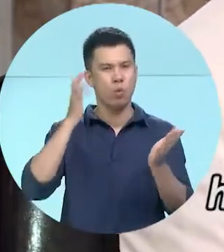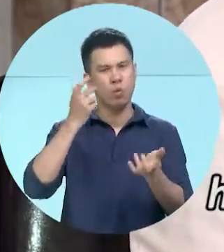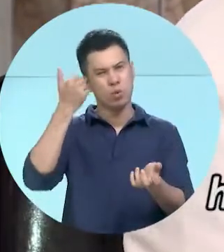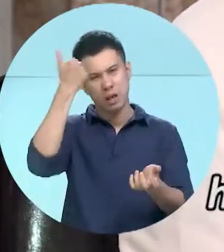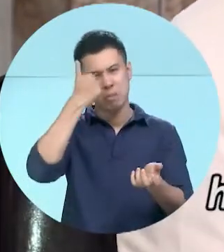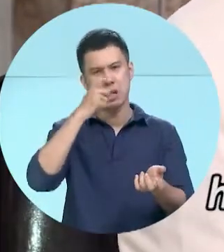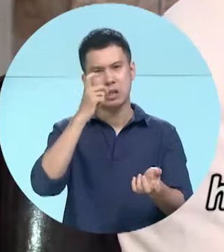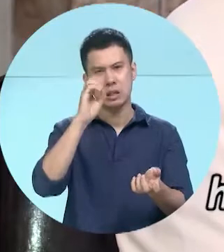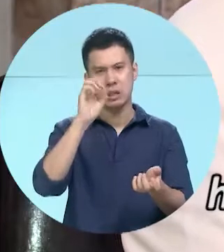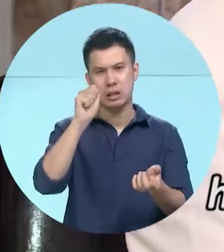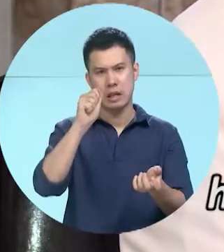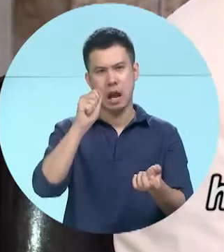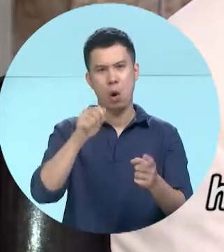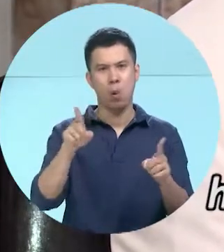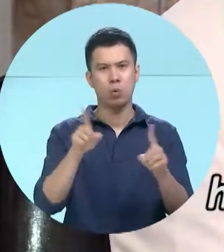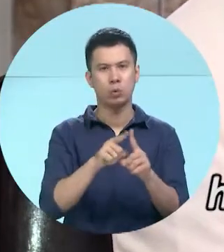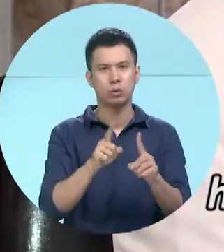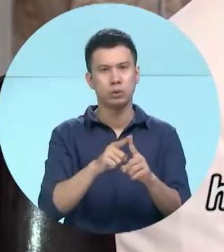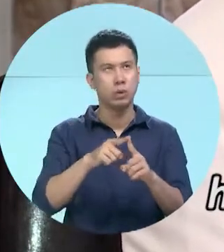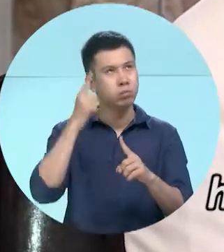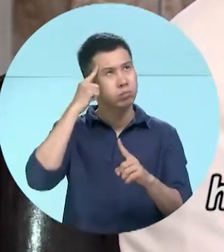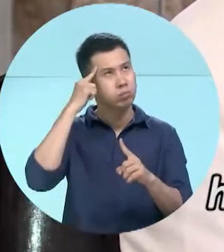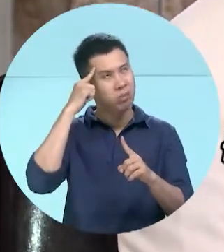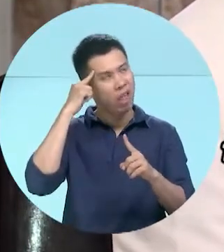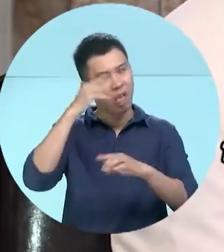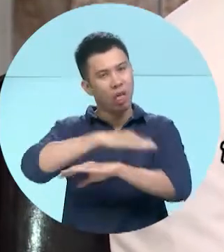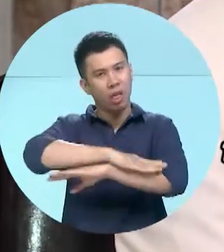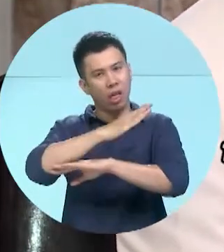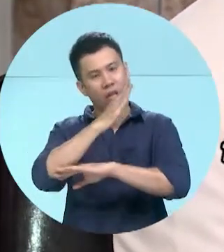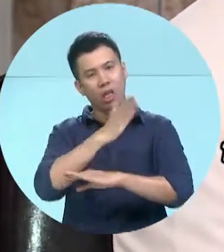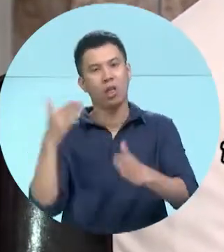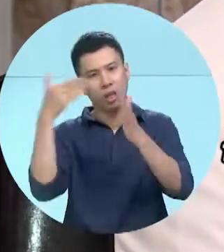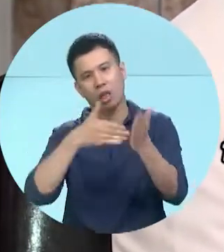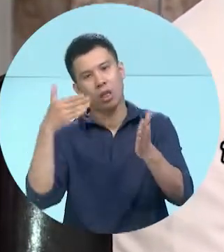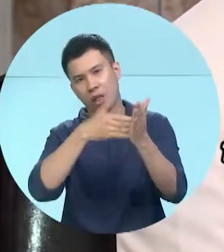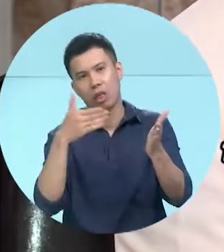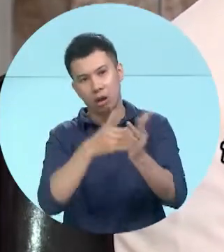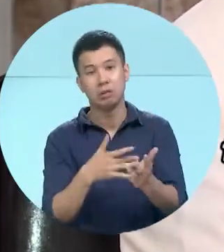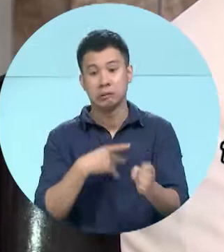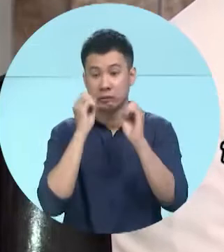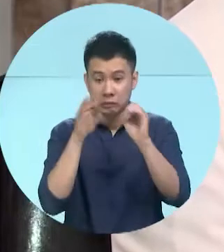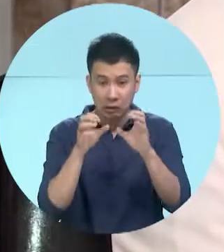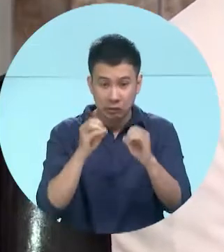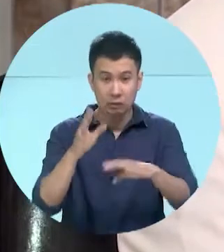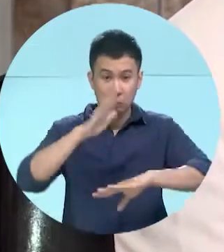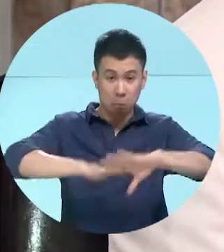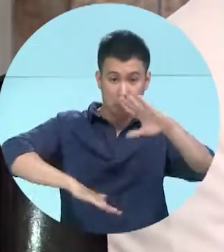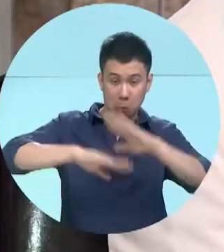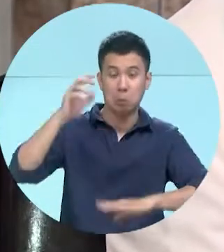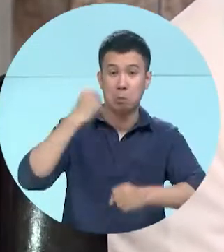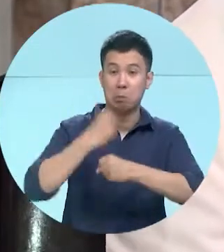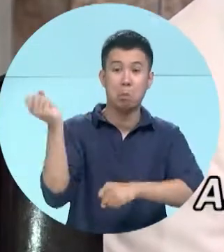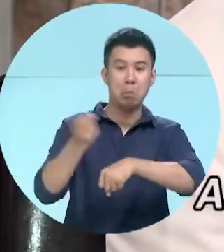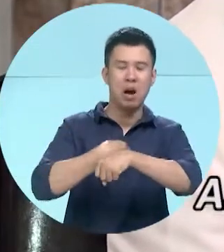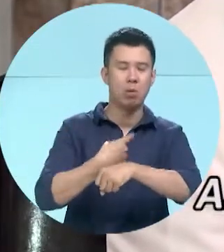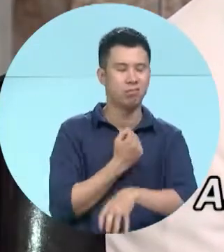syndrome, those with intellectual disability. It's not easy to teach them to live a simple